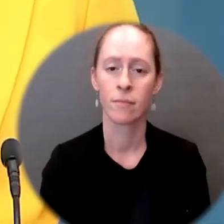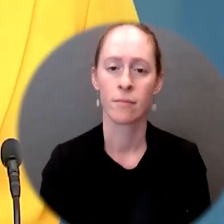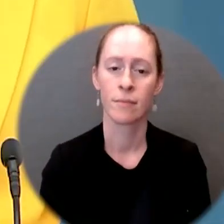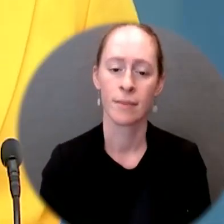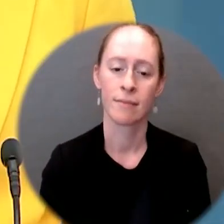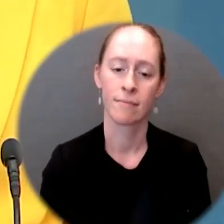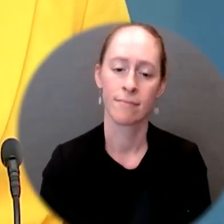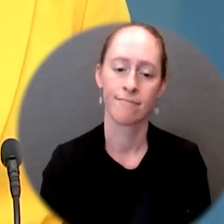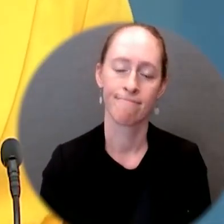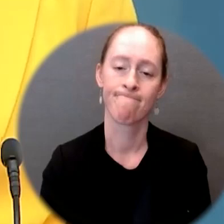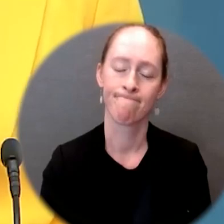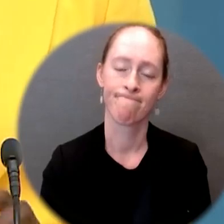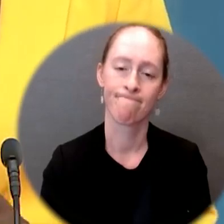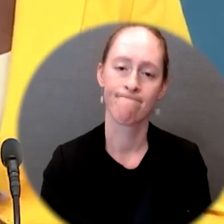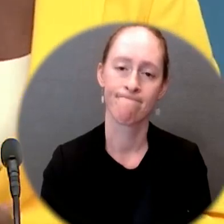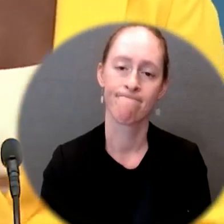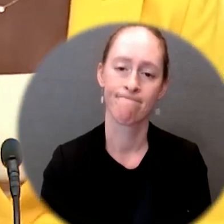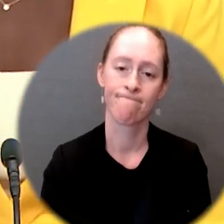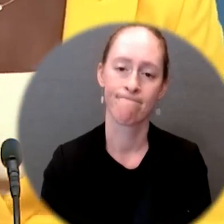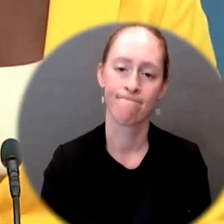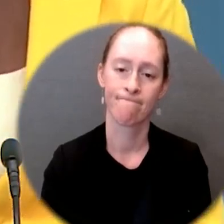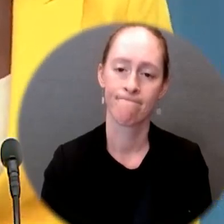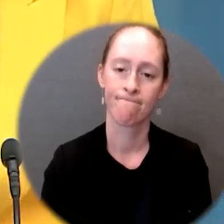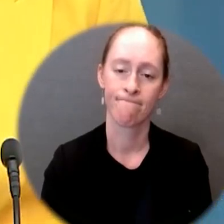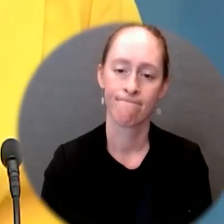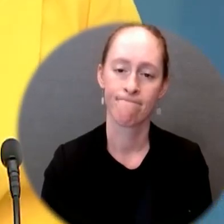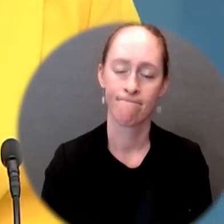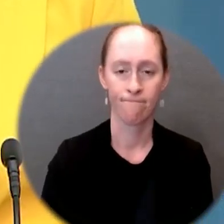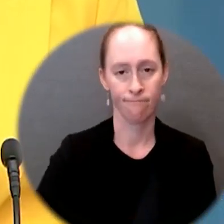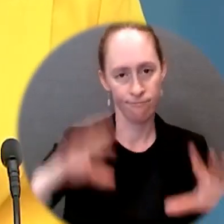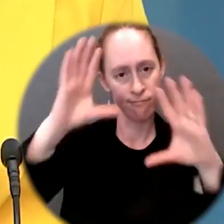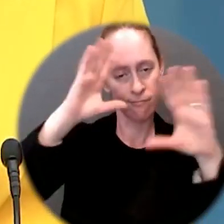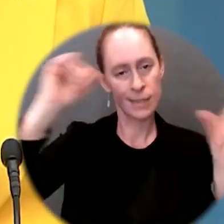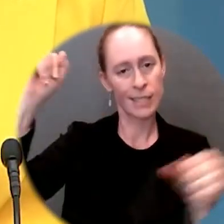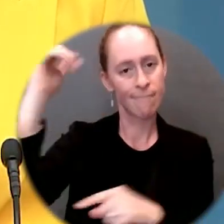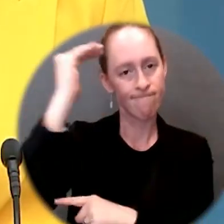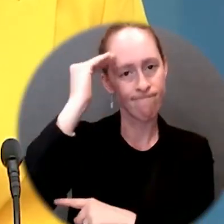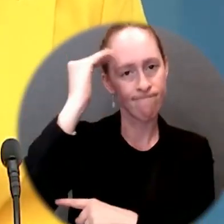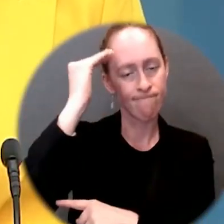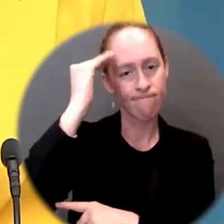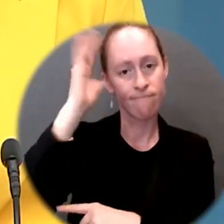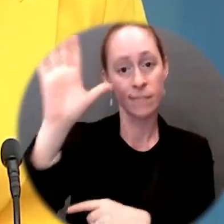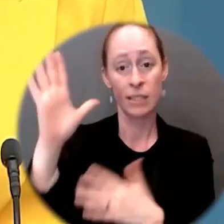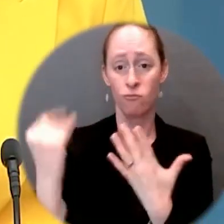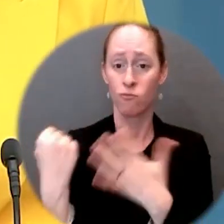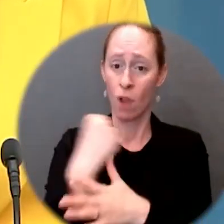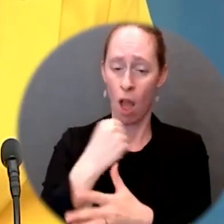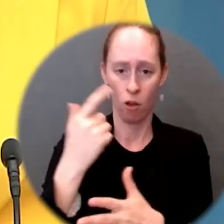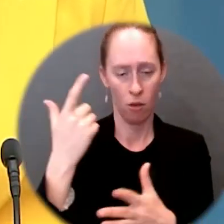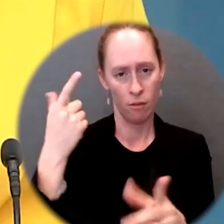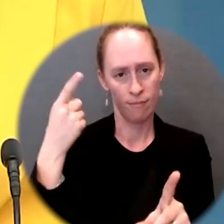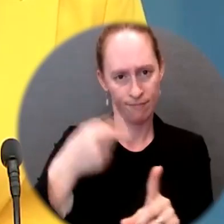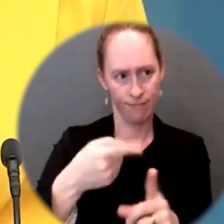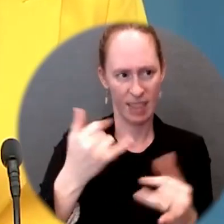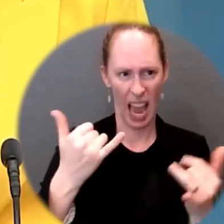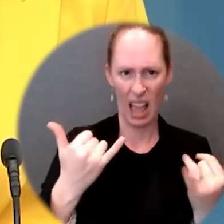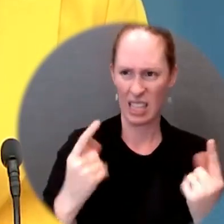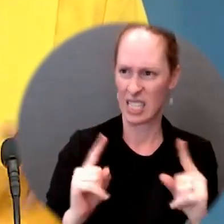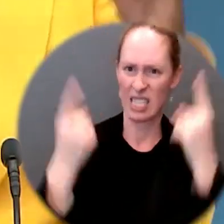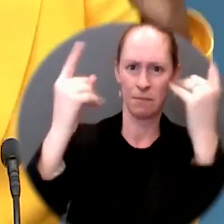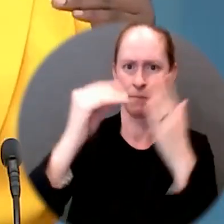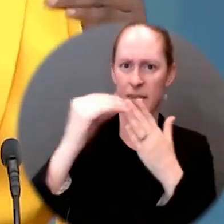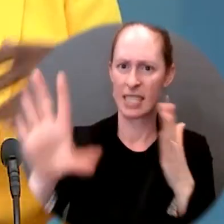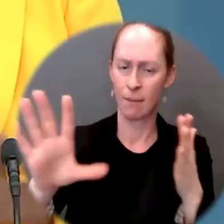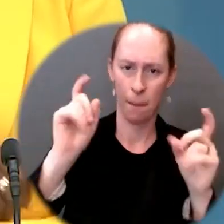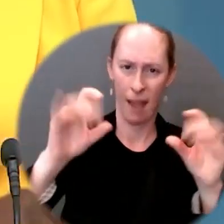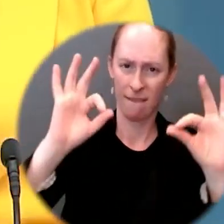the president has said for some time now, when it comes to his number one economic priority is to deal with inflation, is to